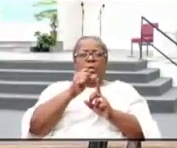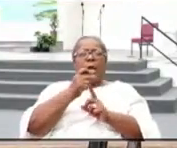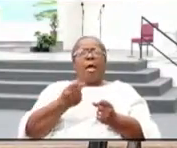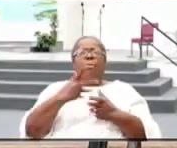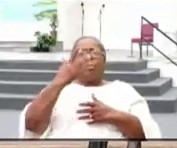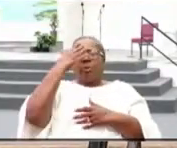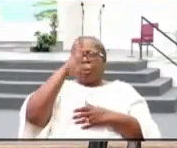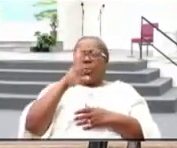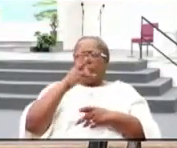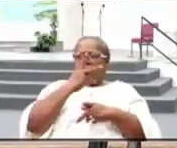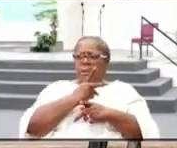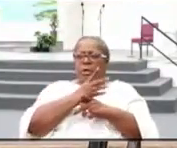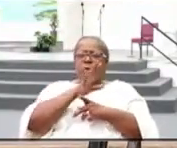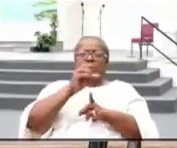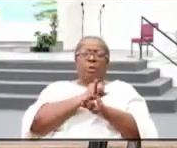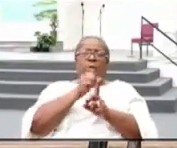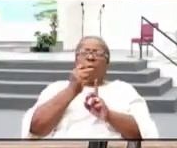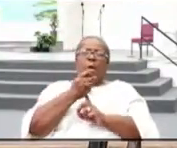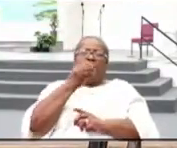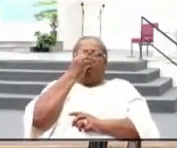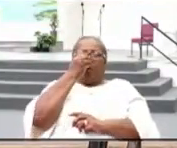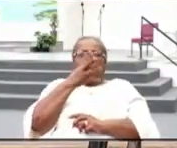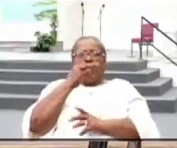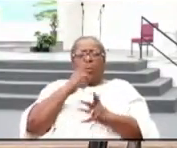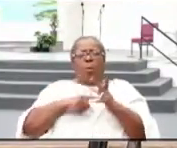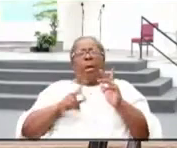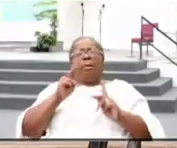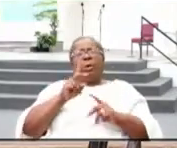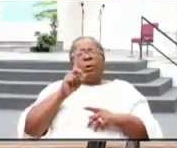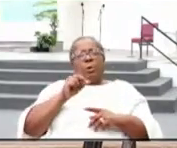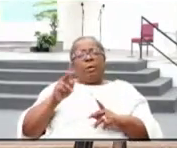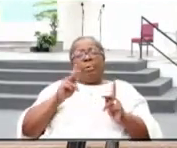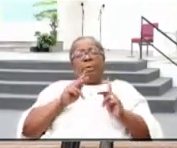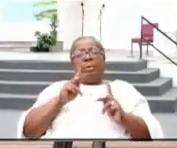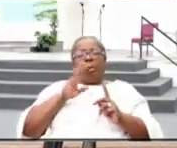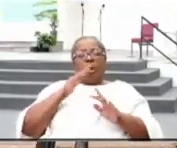take care of your situation? I don't care what anybody does or people come